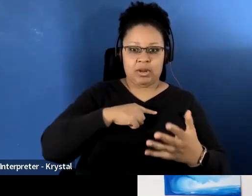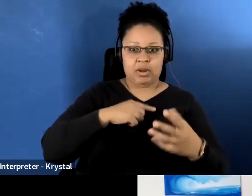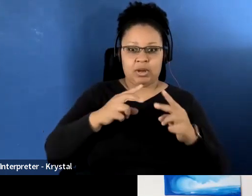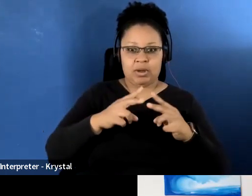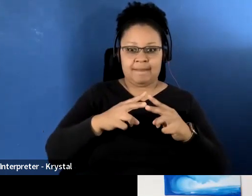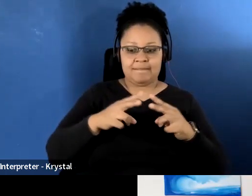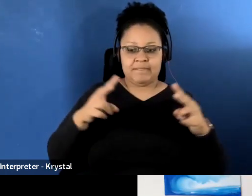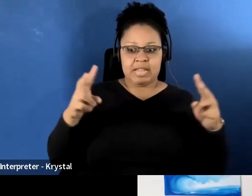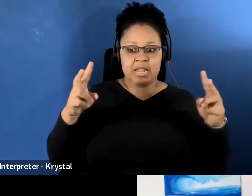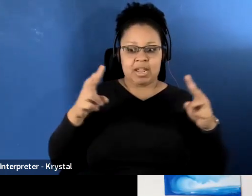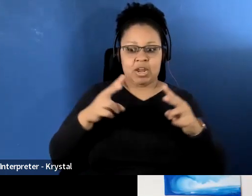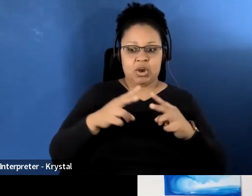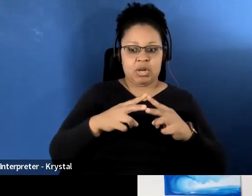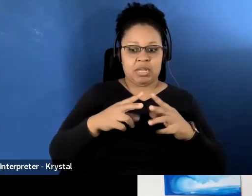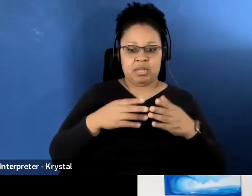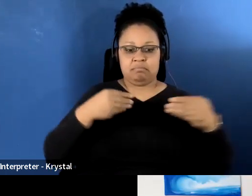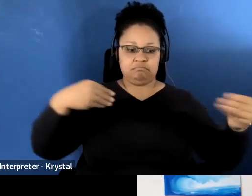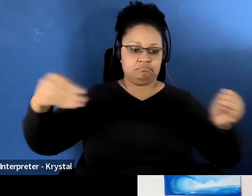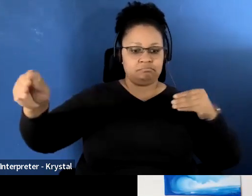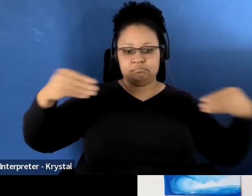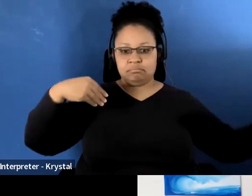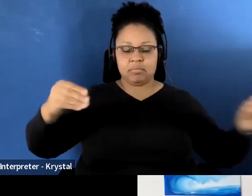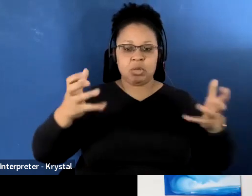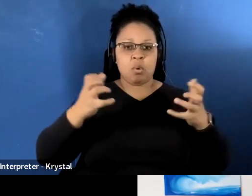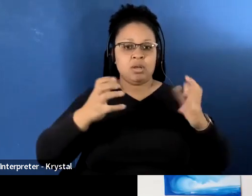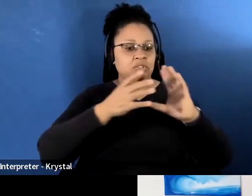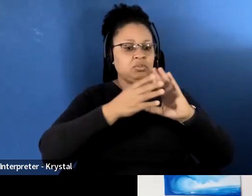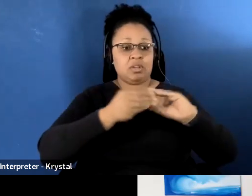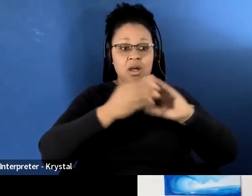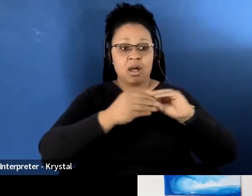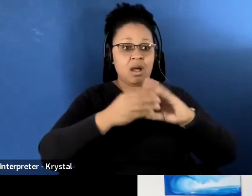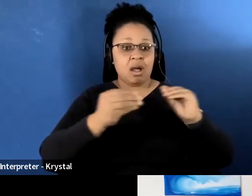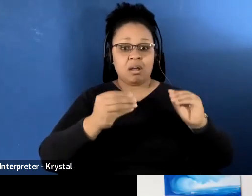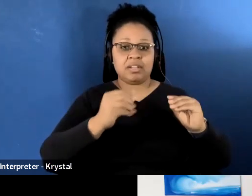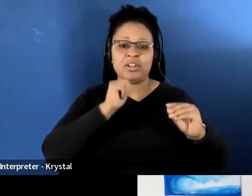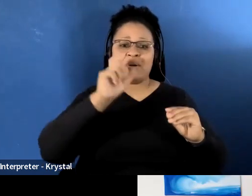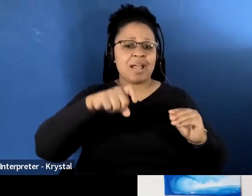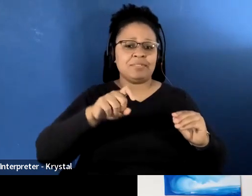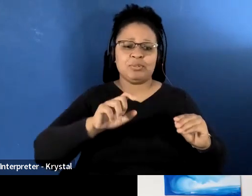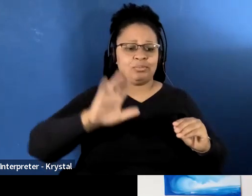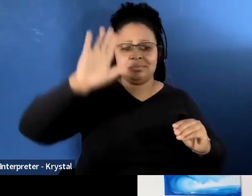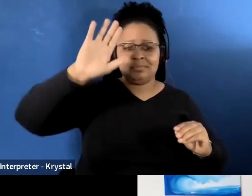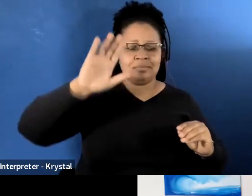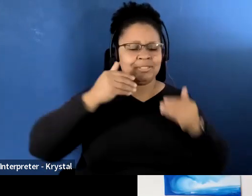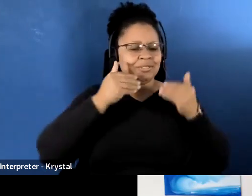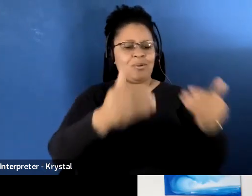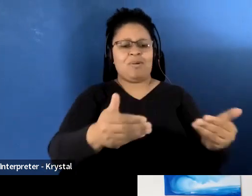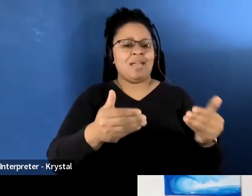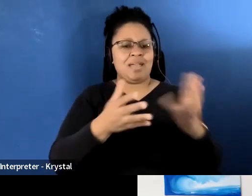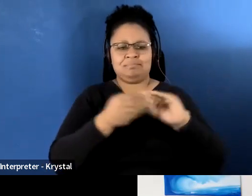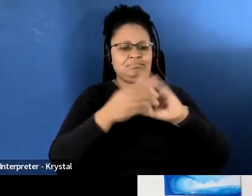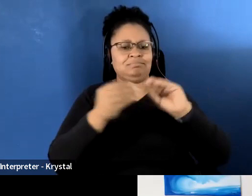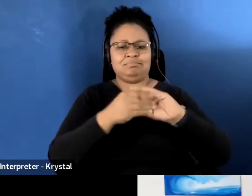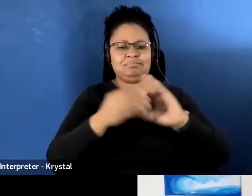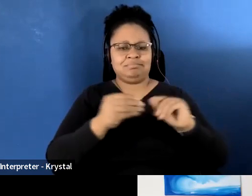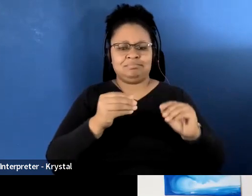loosely structured here. So if you want to talk and call out, we don't even tell you to raise your hand. We're just like, get with it and talk.